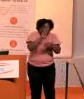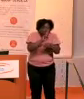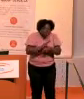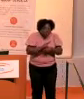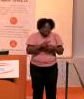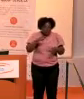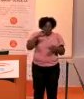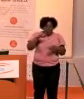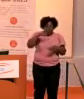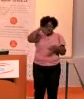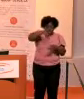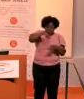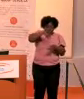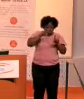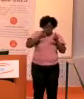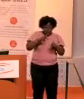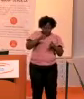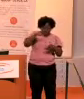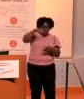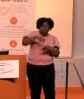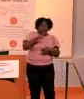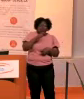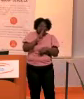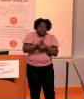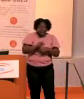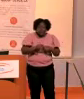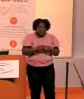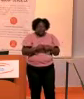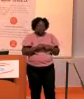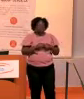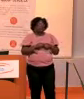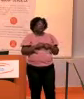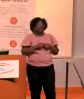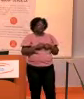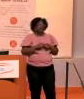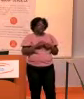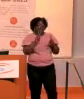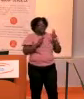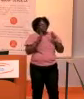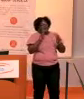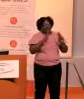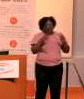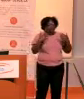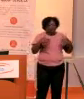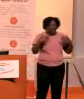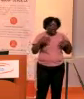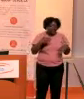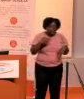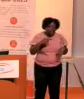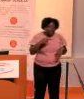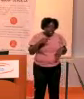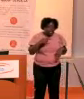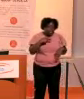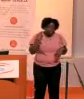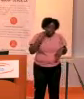strips? I think that they're probably best used in people who are at the highest risk for developing kidney